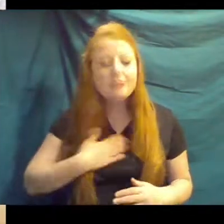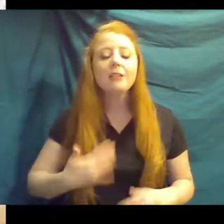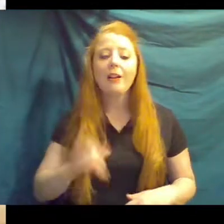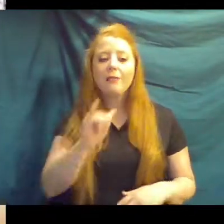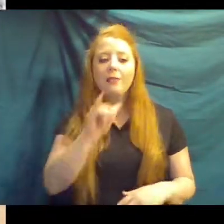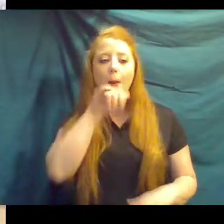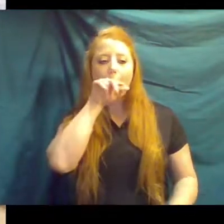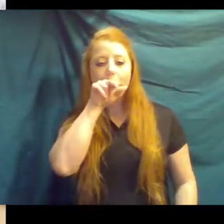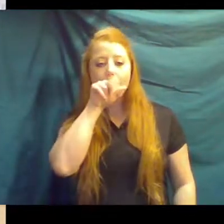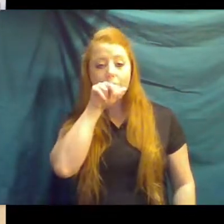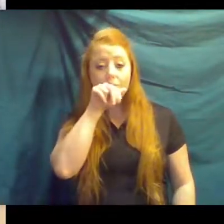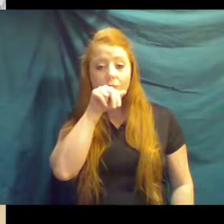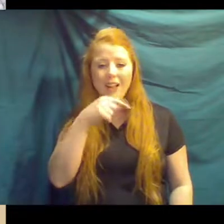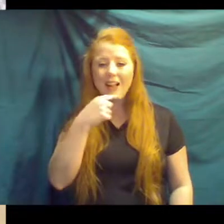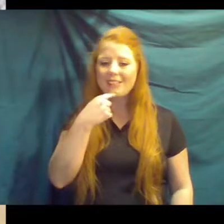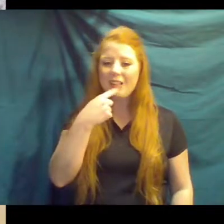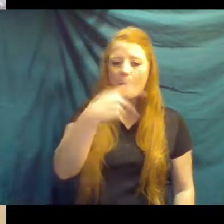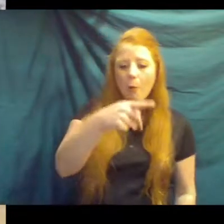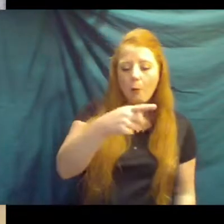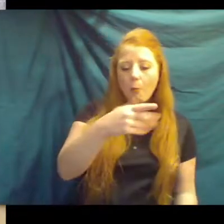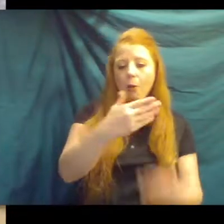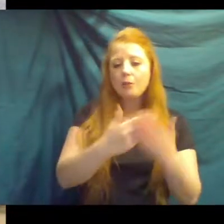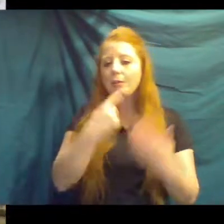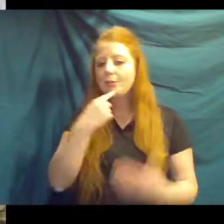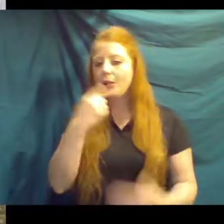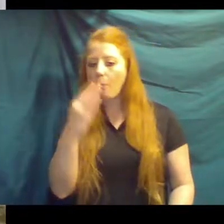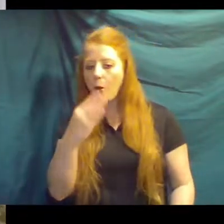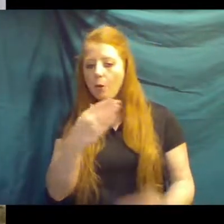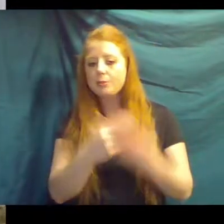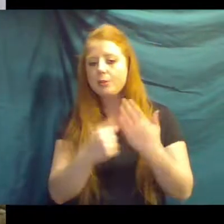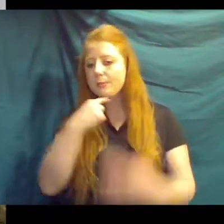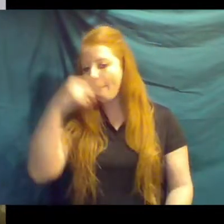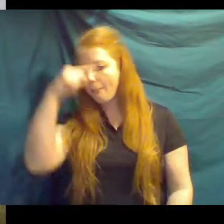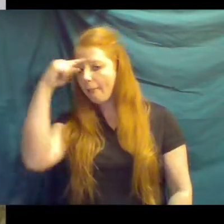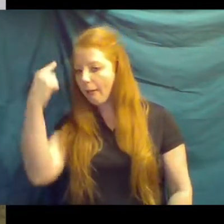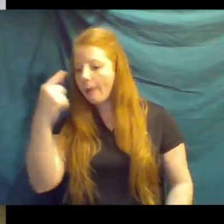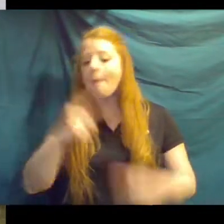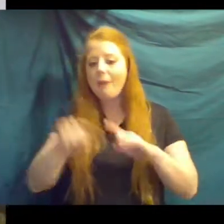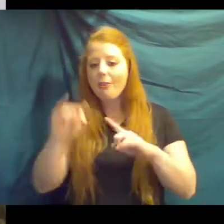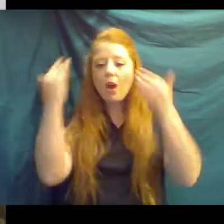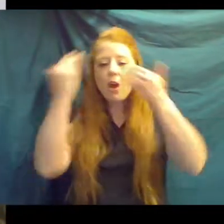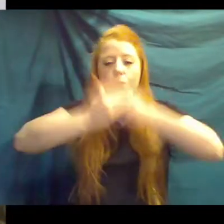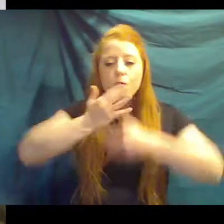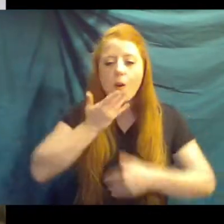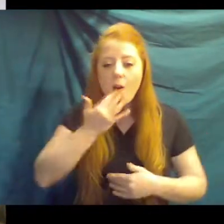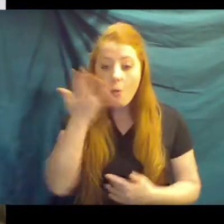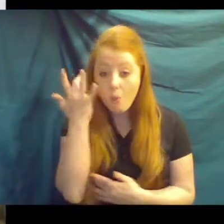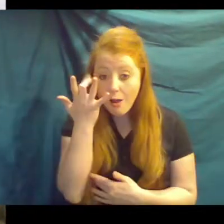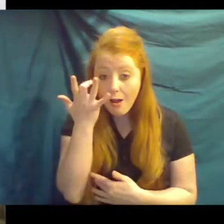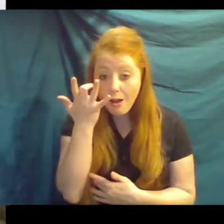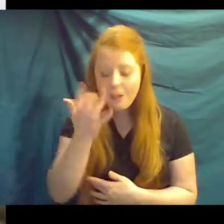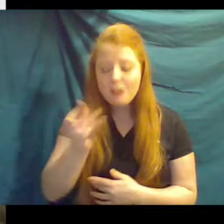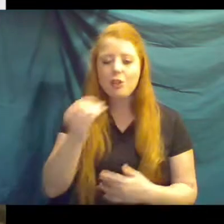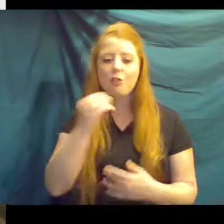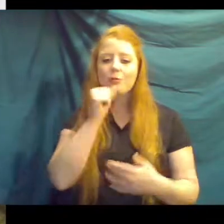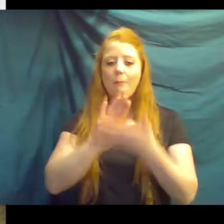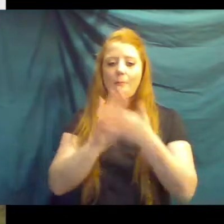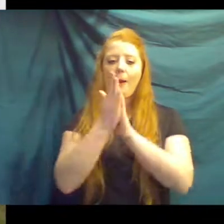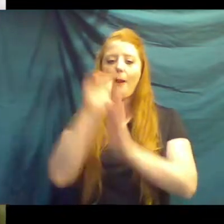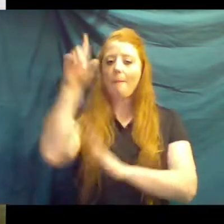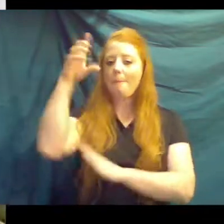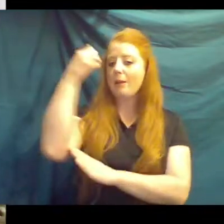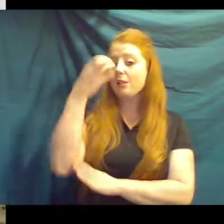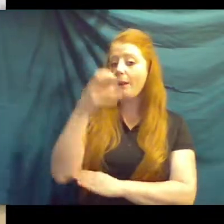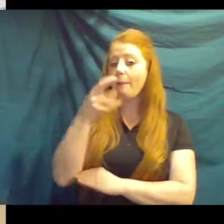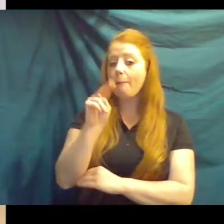tongue is, I say purple. Some call it blue. Some call it black. But it is a darker color so that it doesn't get sunburned. You